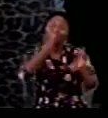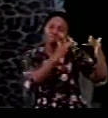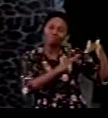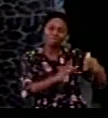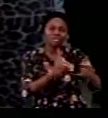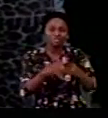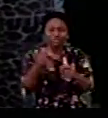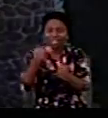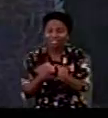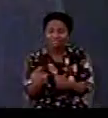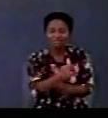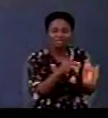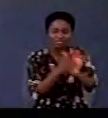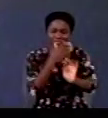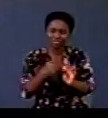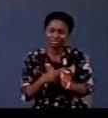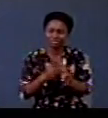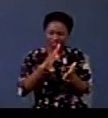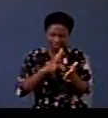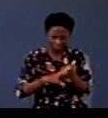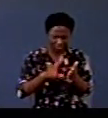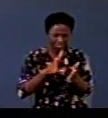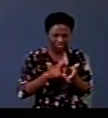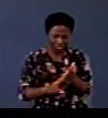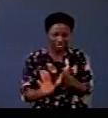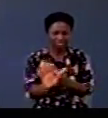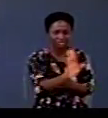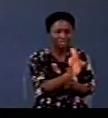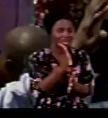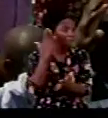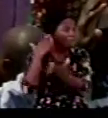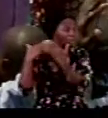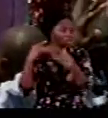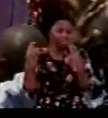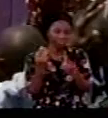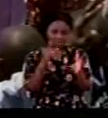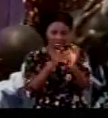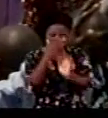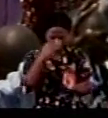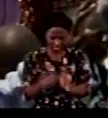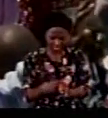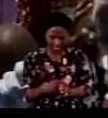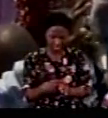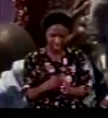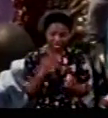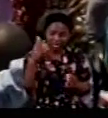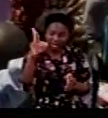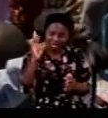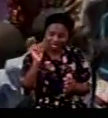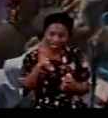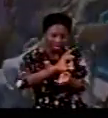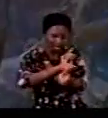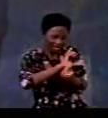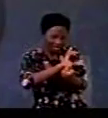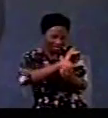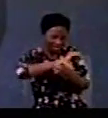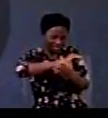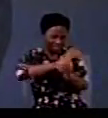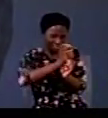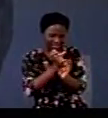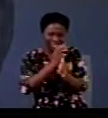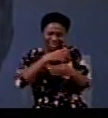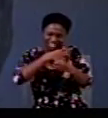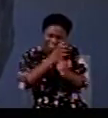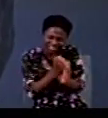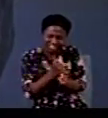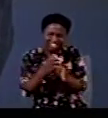Recreate, renew in them a new beginning. Lord, grant them the faith